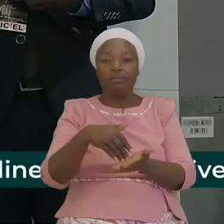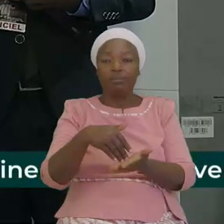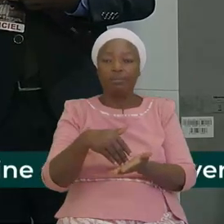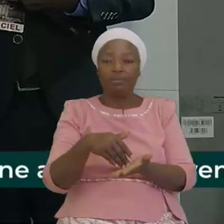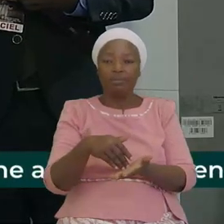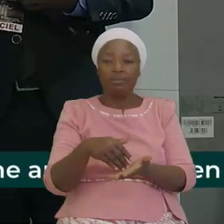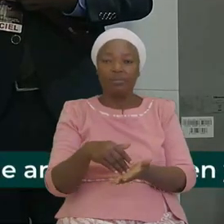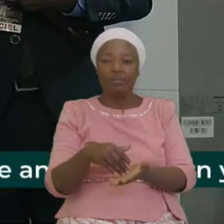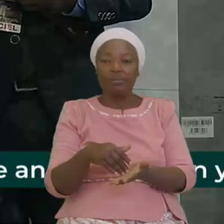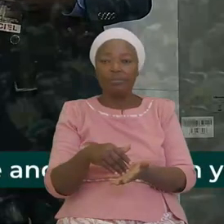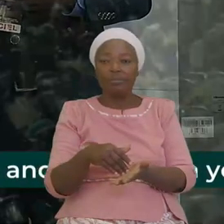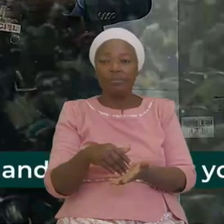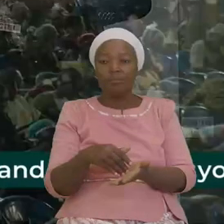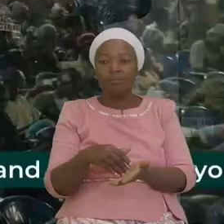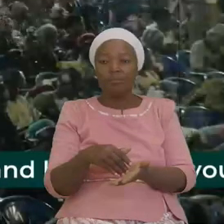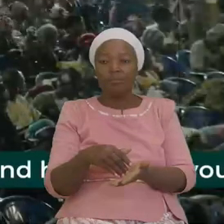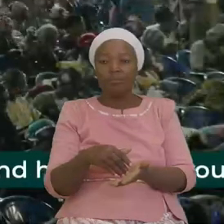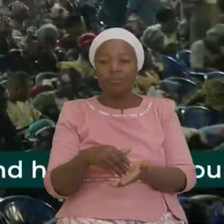In the midst,